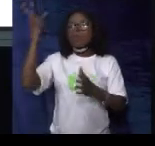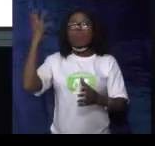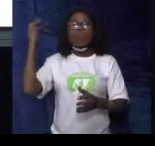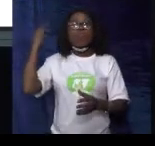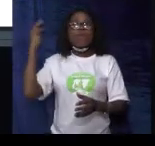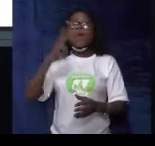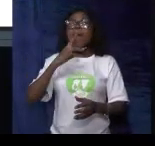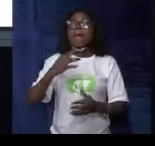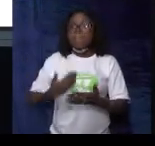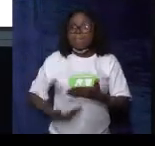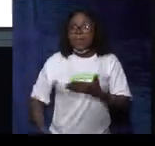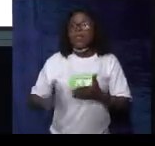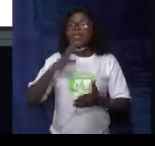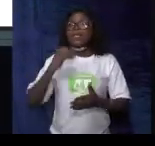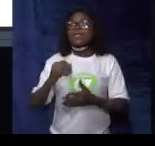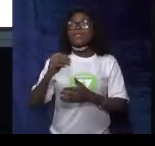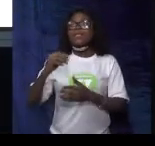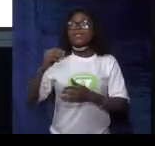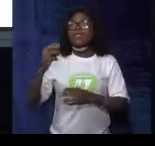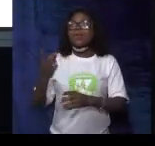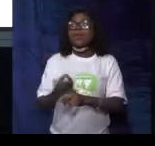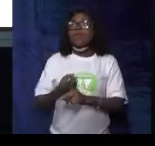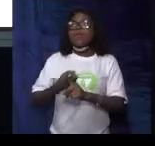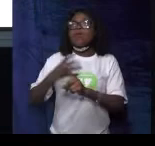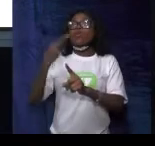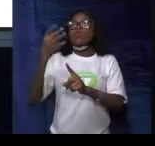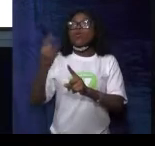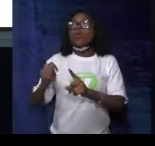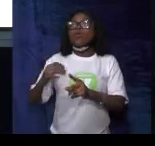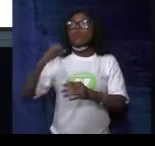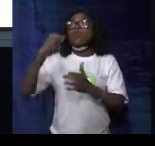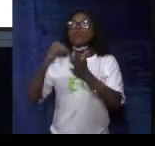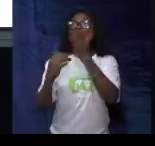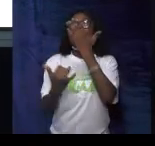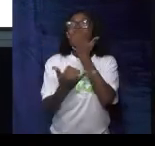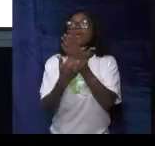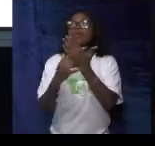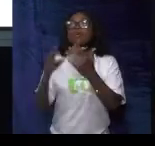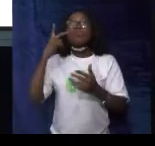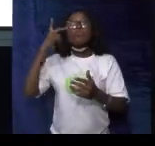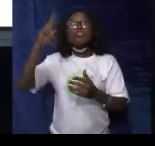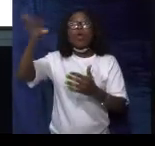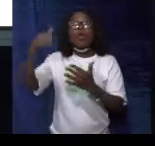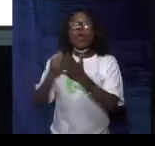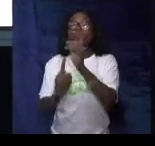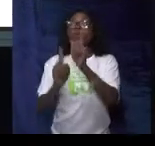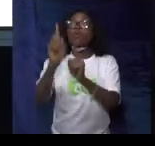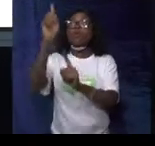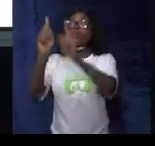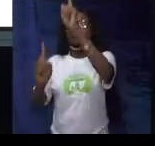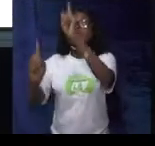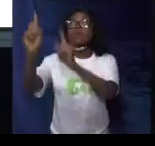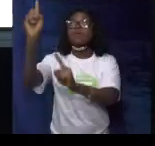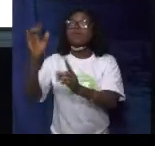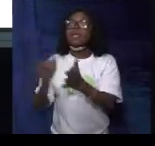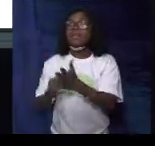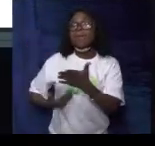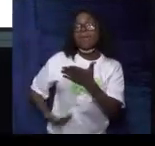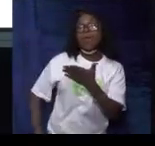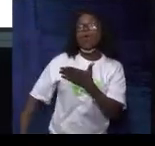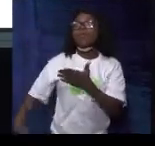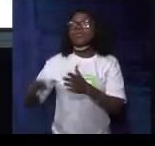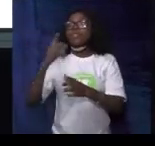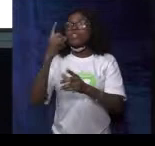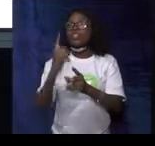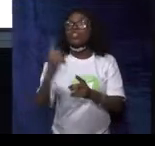many students were born in the month of July. And the options are 8, 6, 4 and 2. And you see all these bars for each